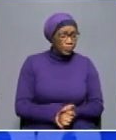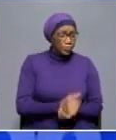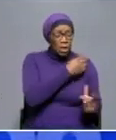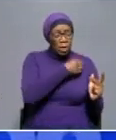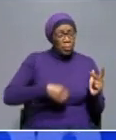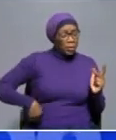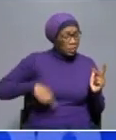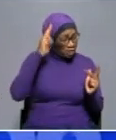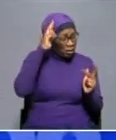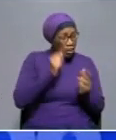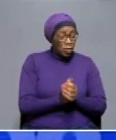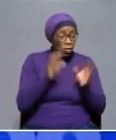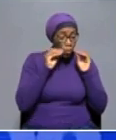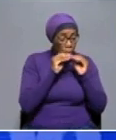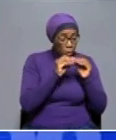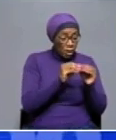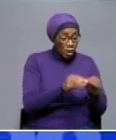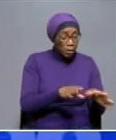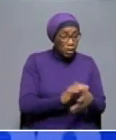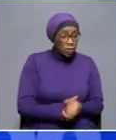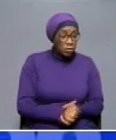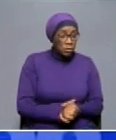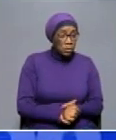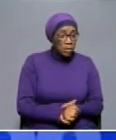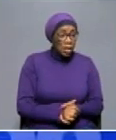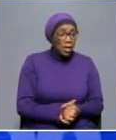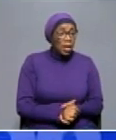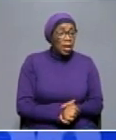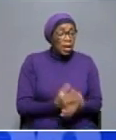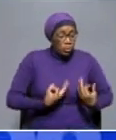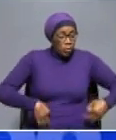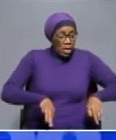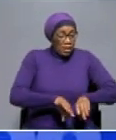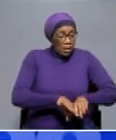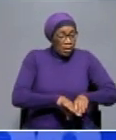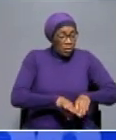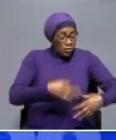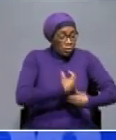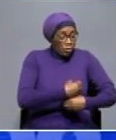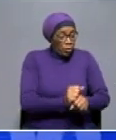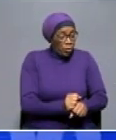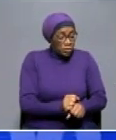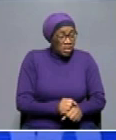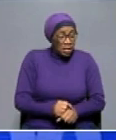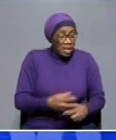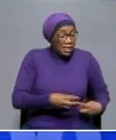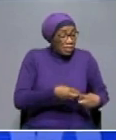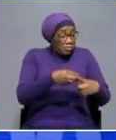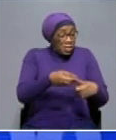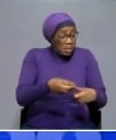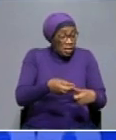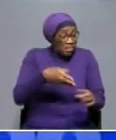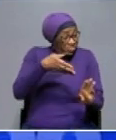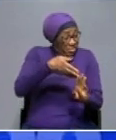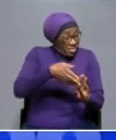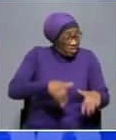also announced the launch of a green concessional loan facility targeting youth entrepreneurs. What needs to happen to ensure this facility brings